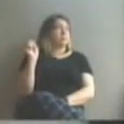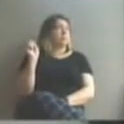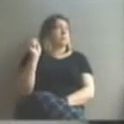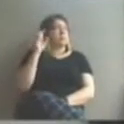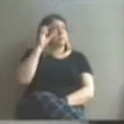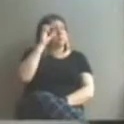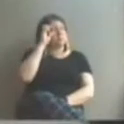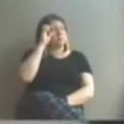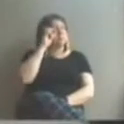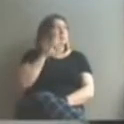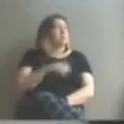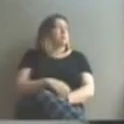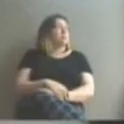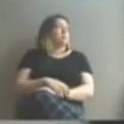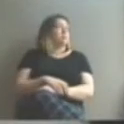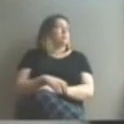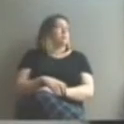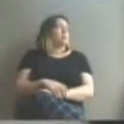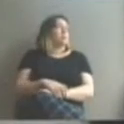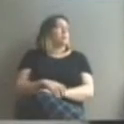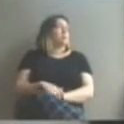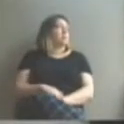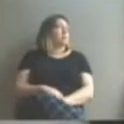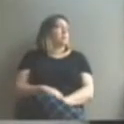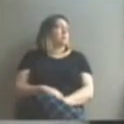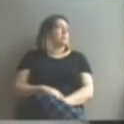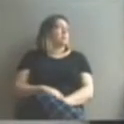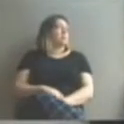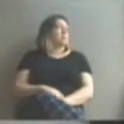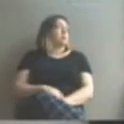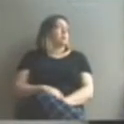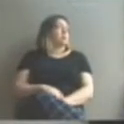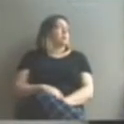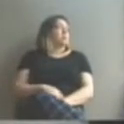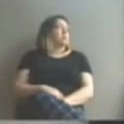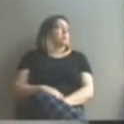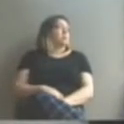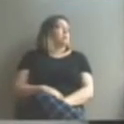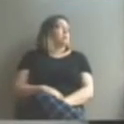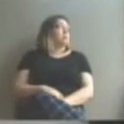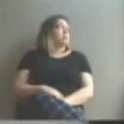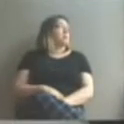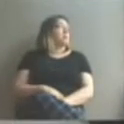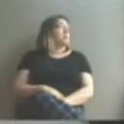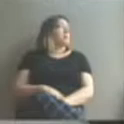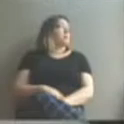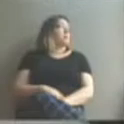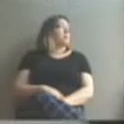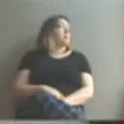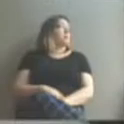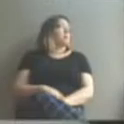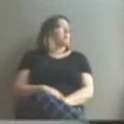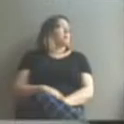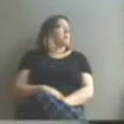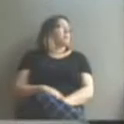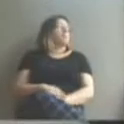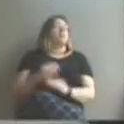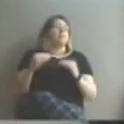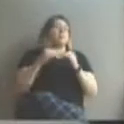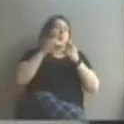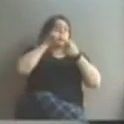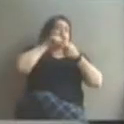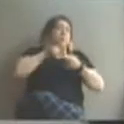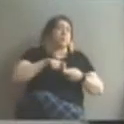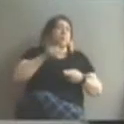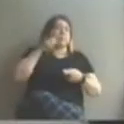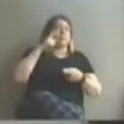you have a continuation of your question, Member Porter? Did you have a continuation of your question? I guess more detail is